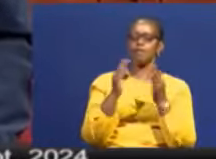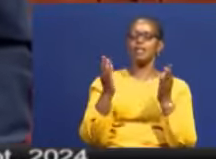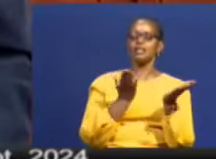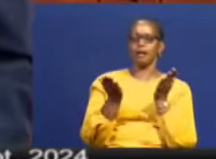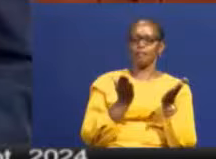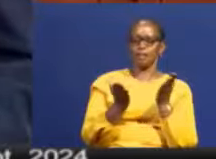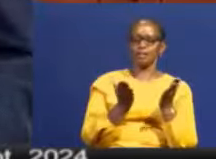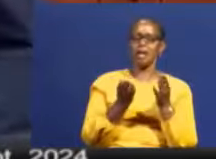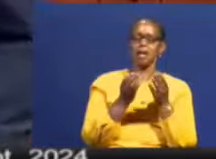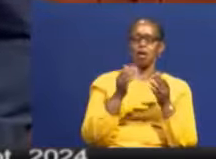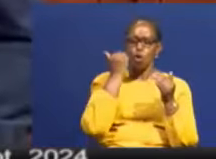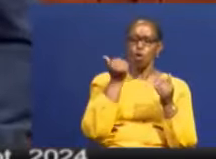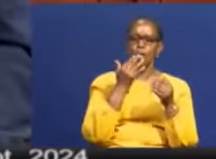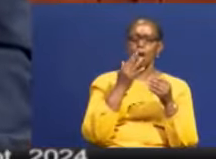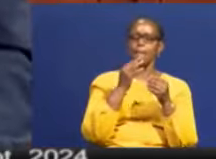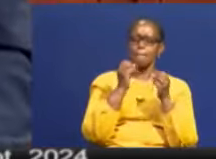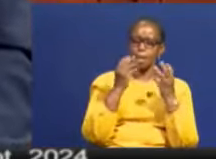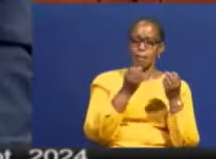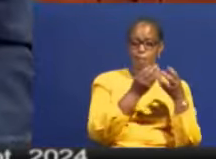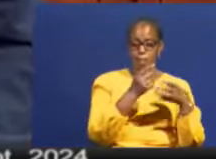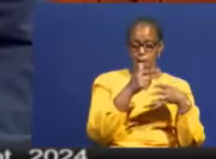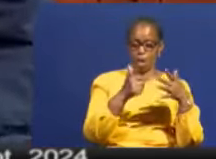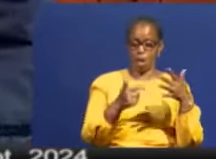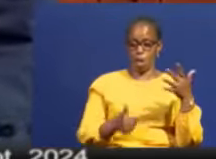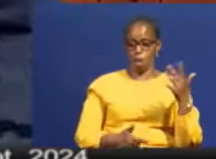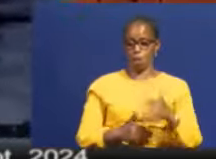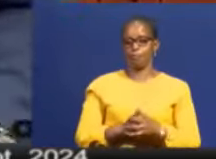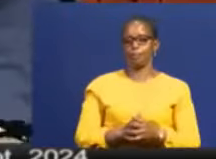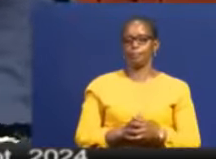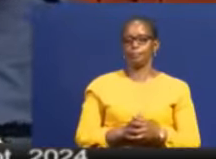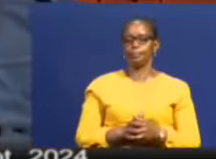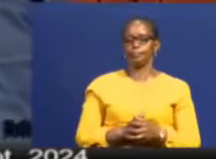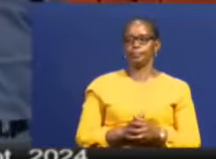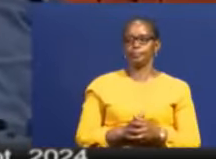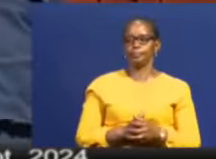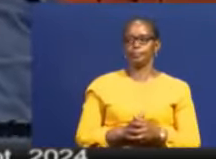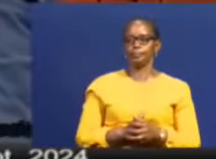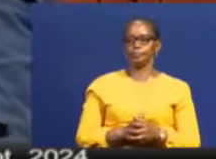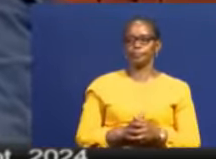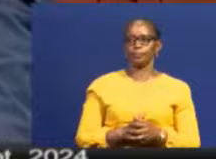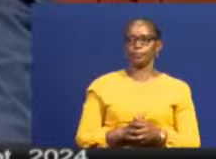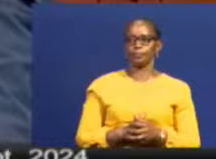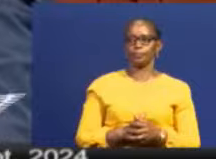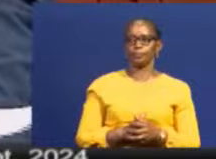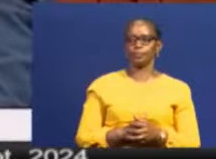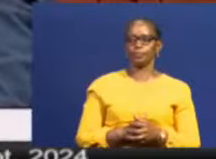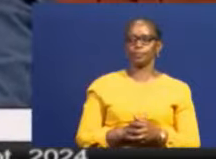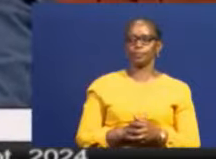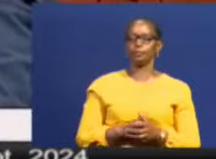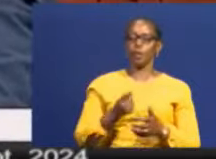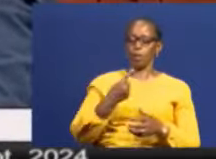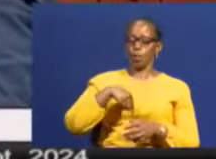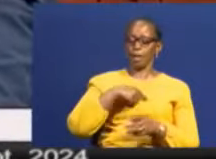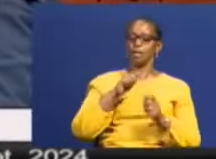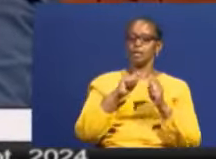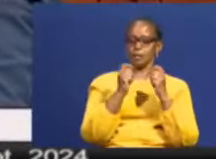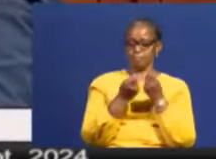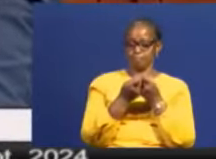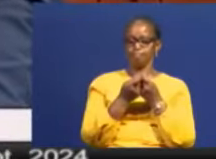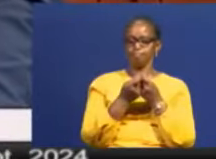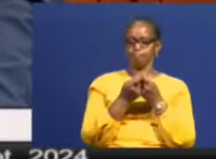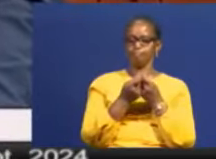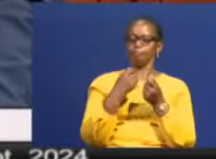Honorable Mogaka, and myself. Madam Speaker, we have no doubt as a team that the decision rendered by the High